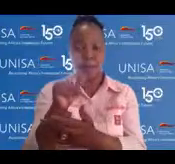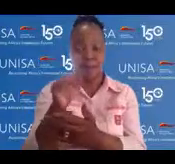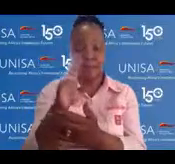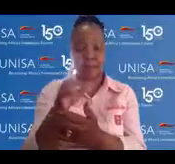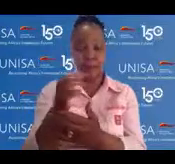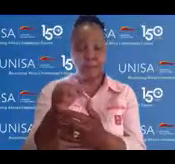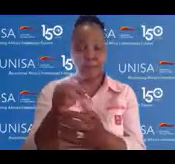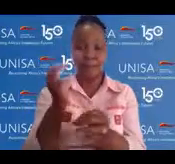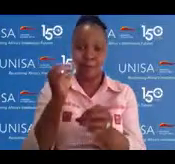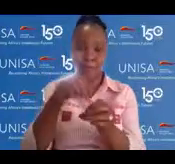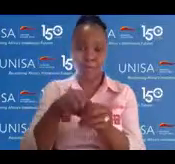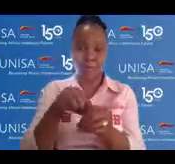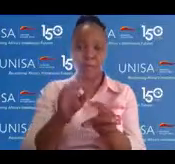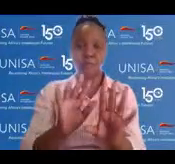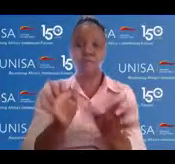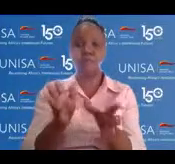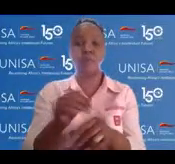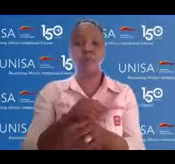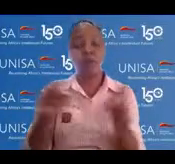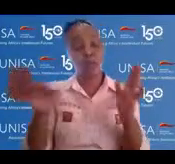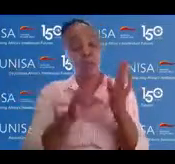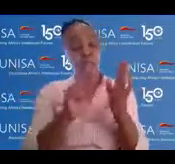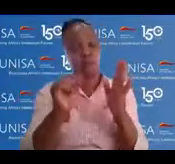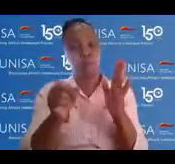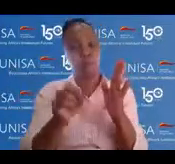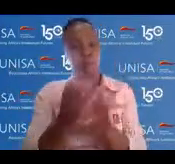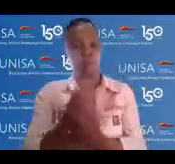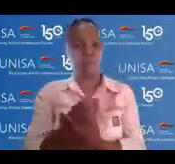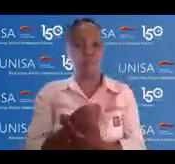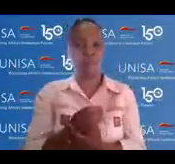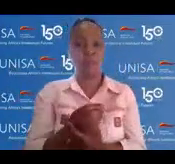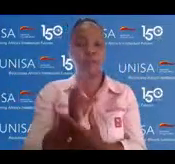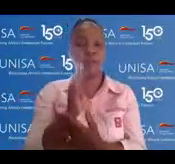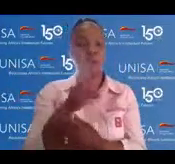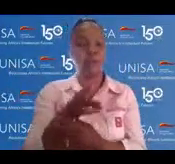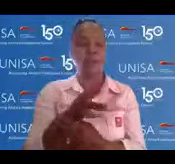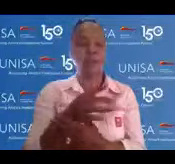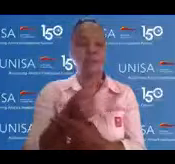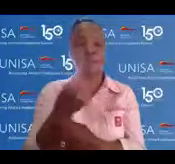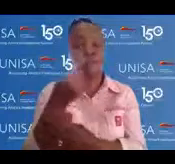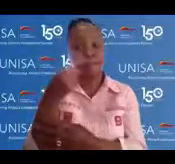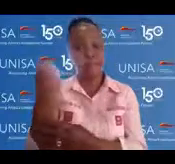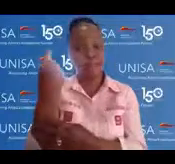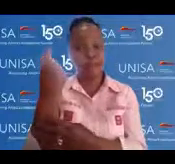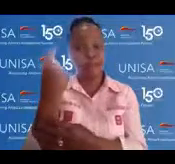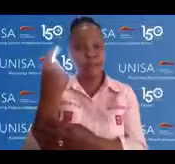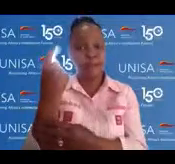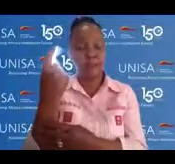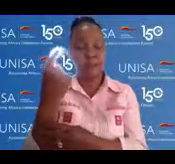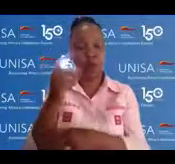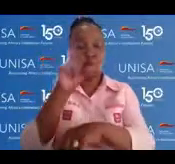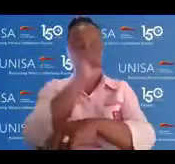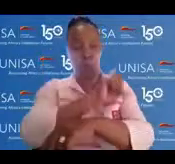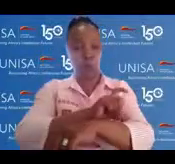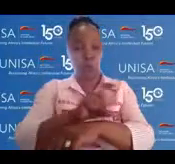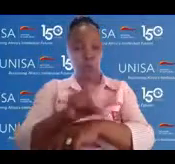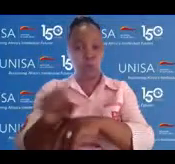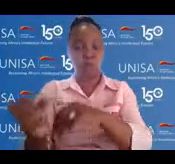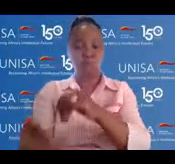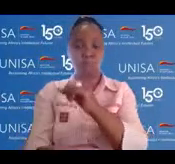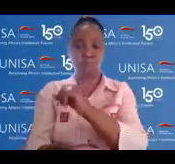You will see that it will be the first course that will appear on the site.